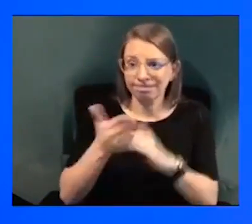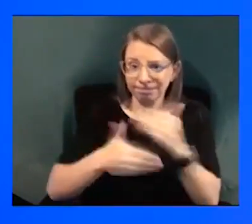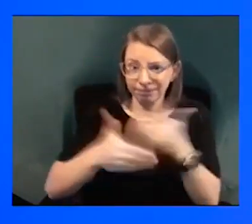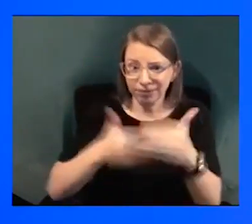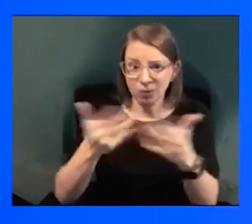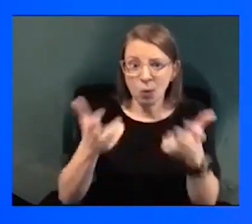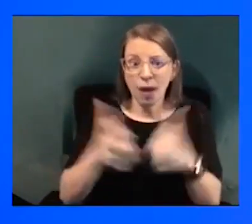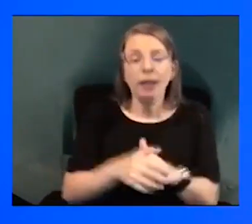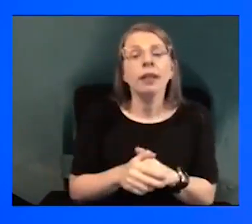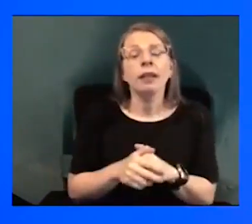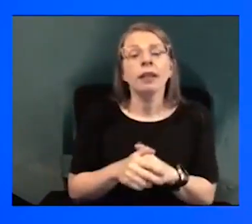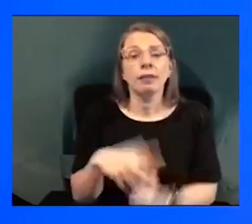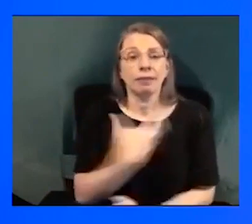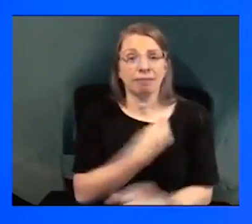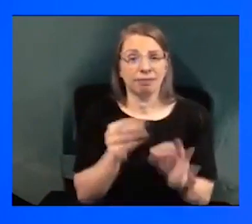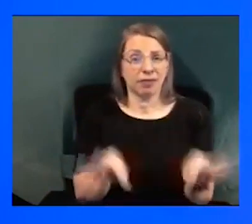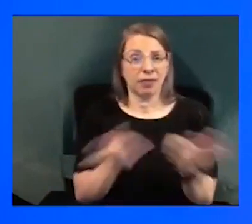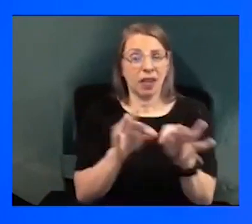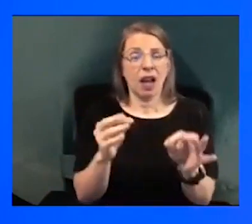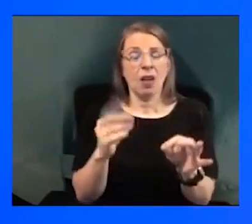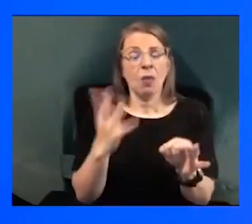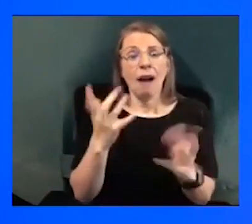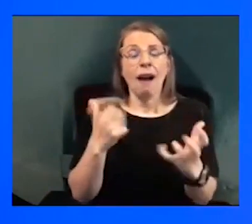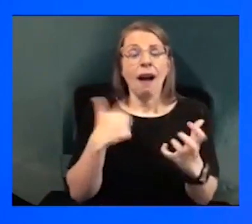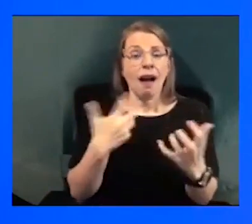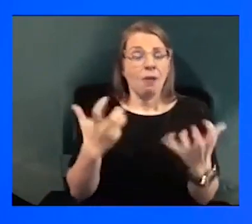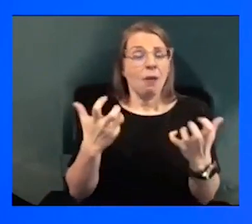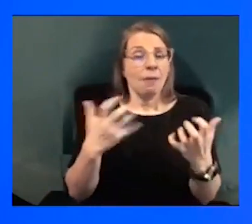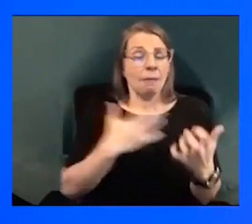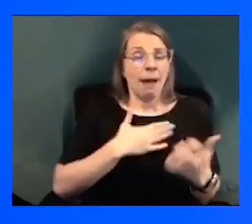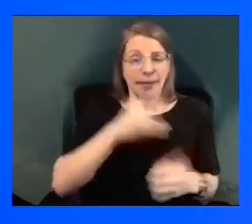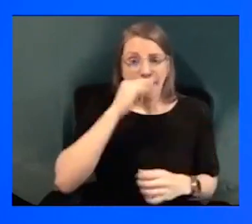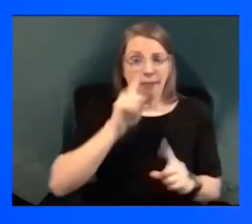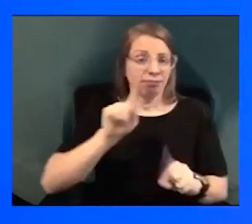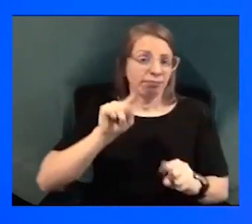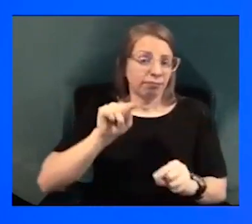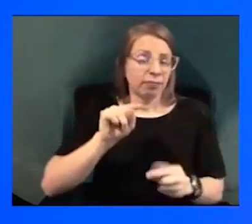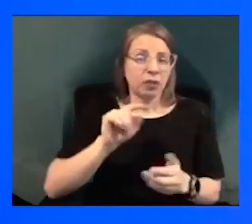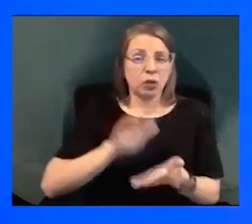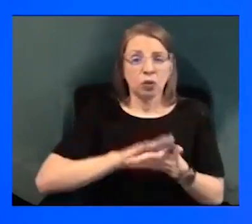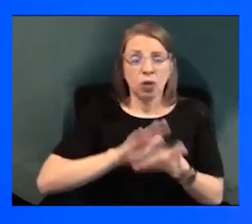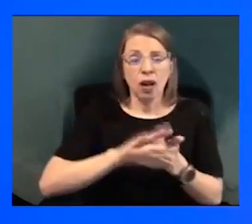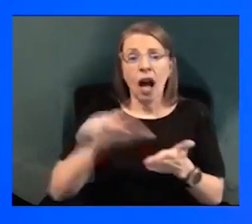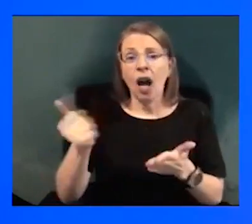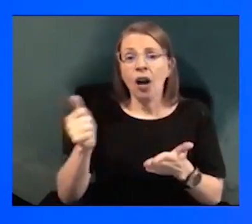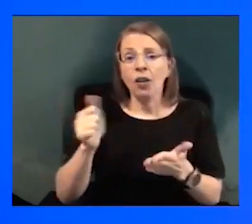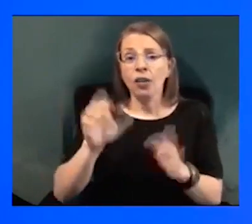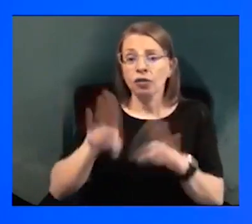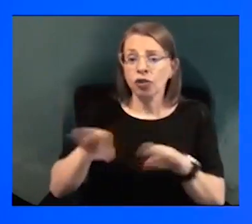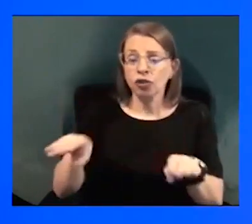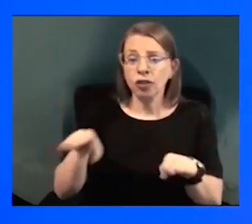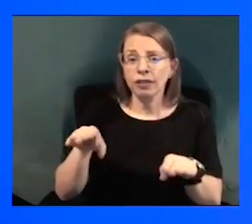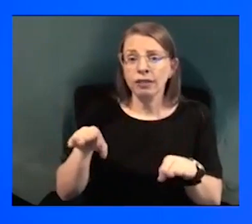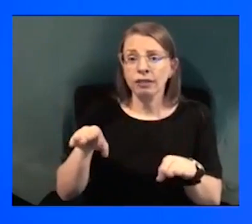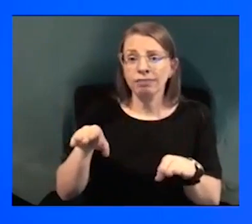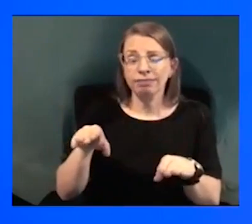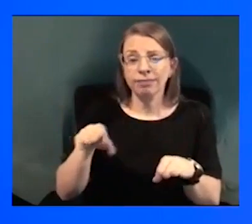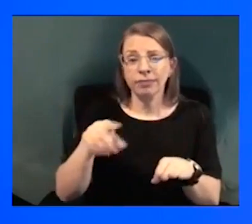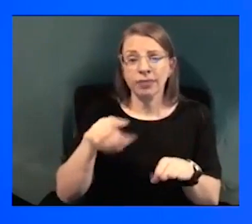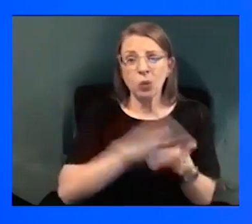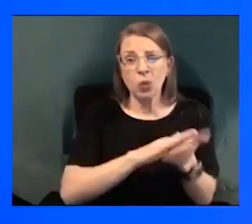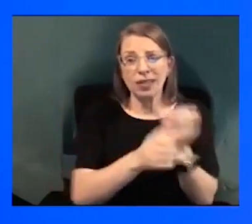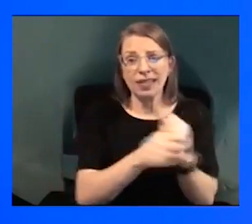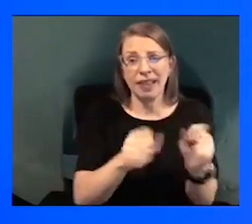I want my kids to be at school. Other children, they are safe places. They are places where they can get